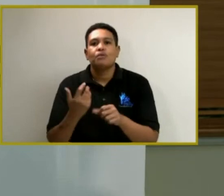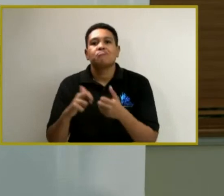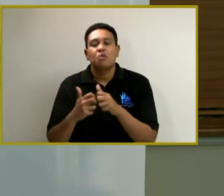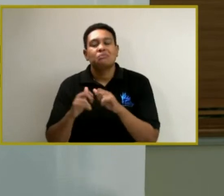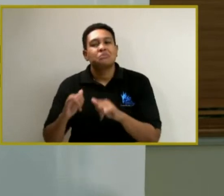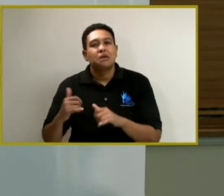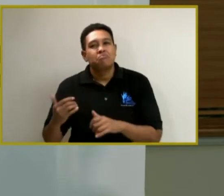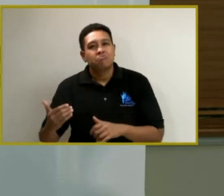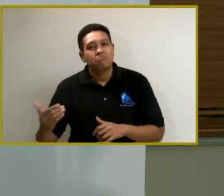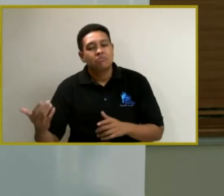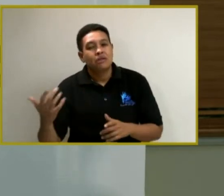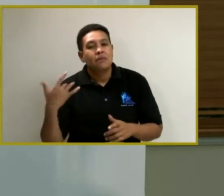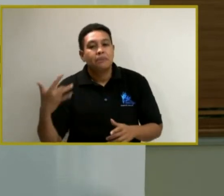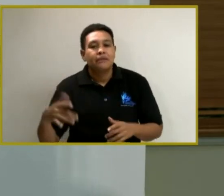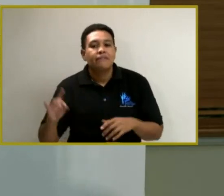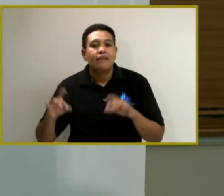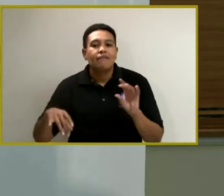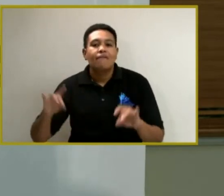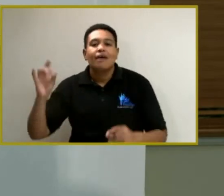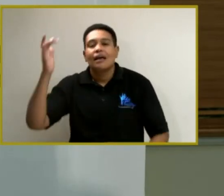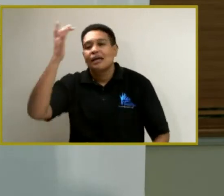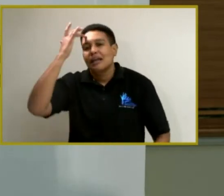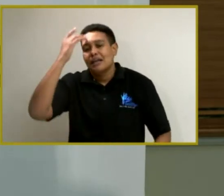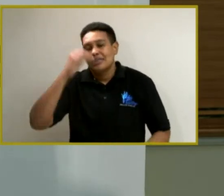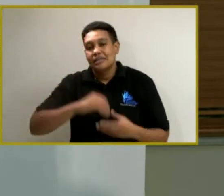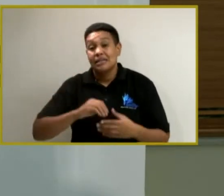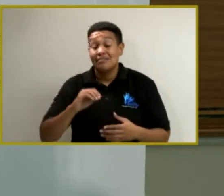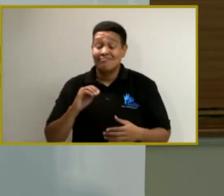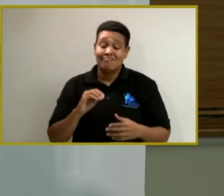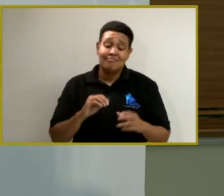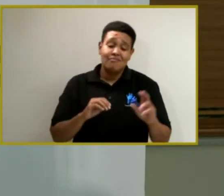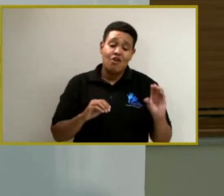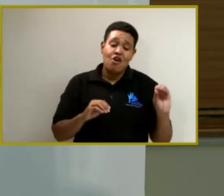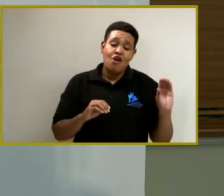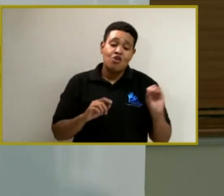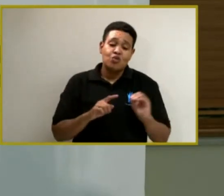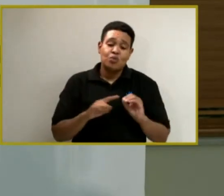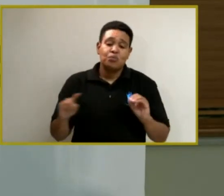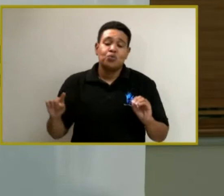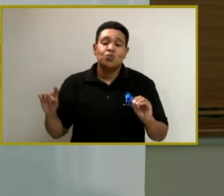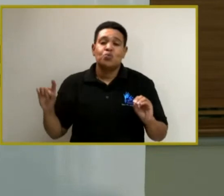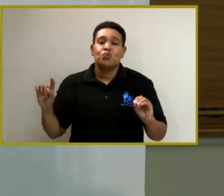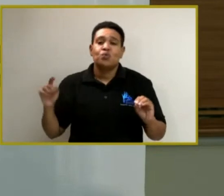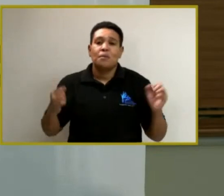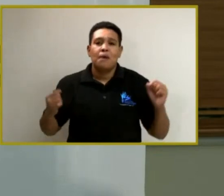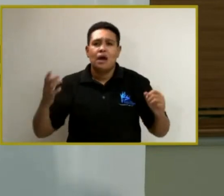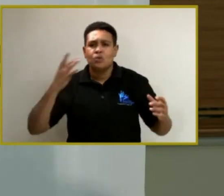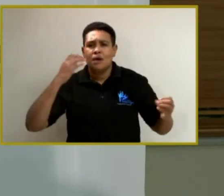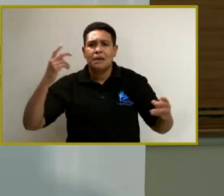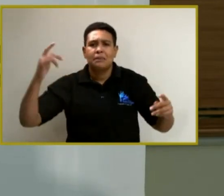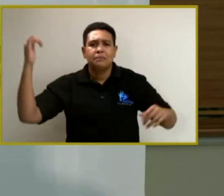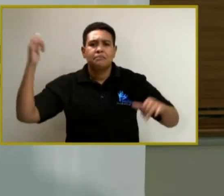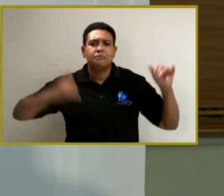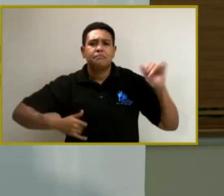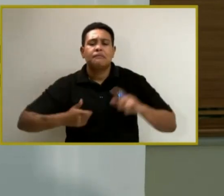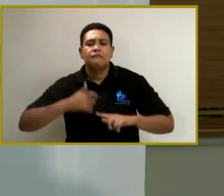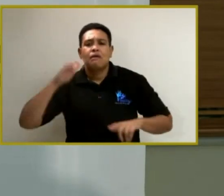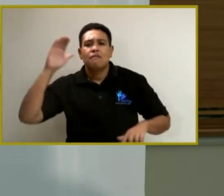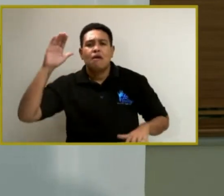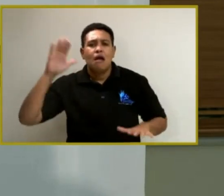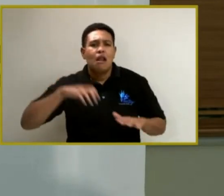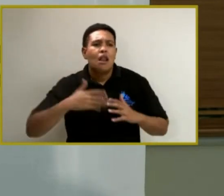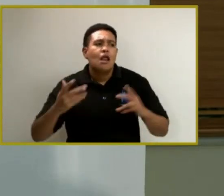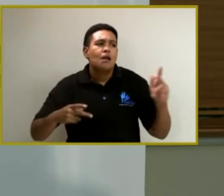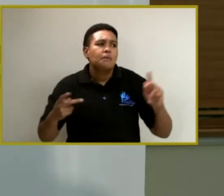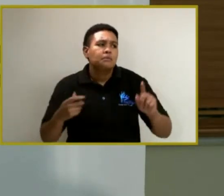have more detection of illnesses because we have a lot of relatives coming from overseas, and a lot of